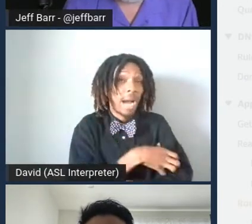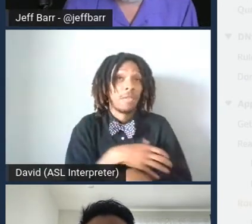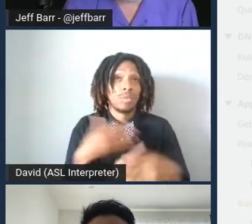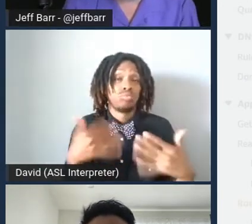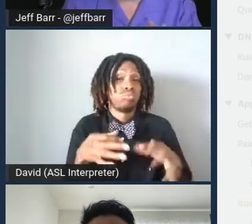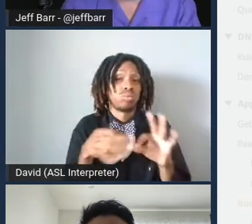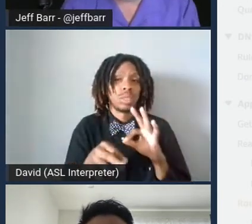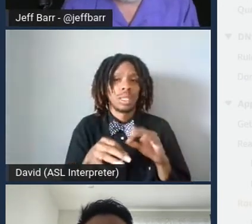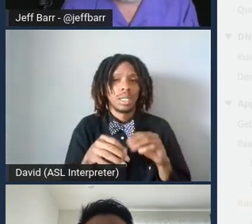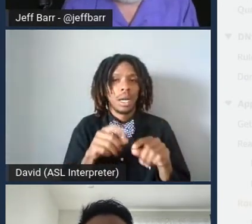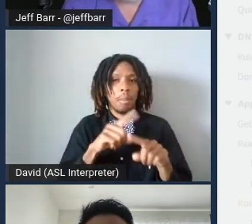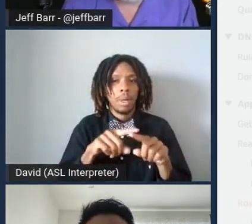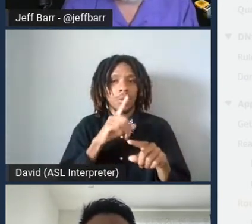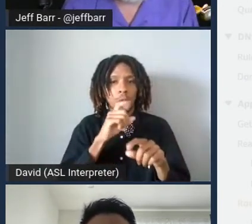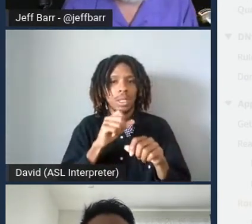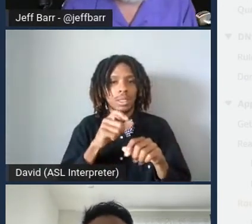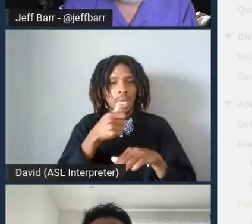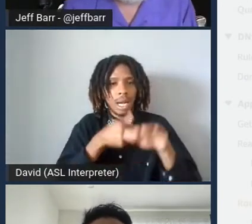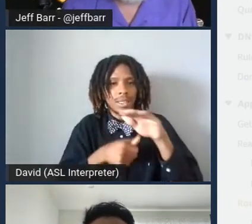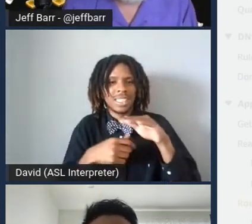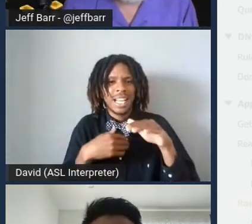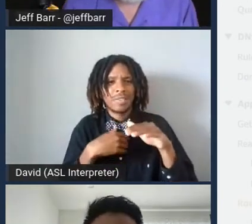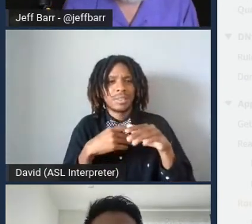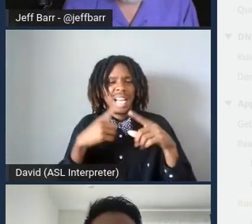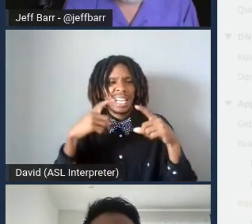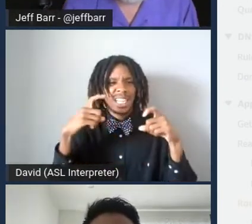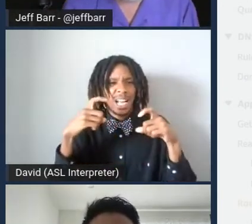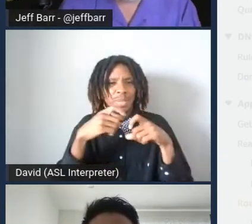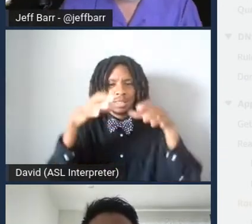this unbelievably complicated pyramid of